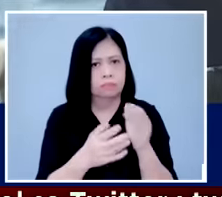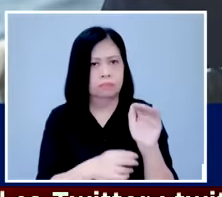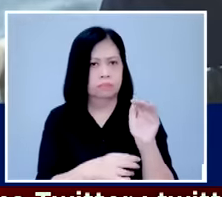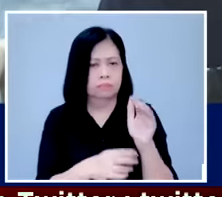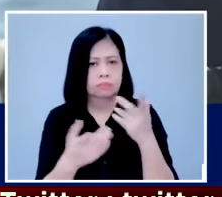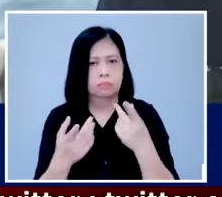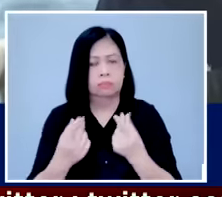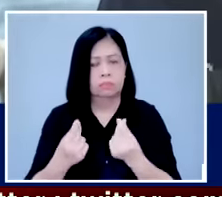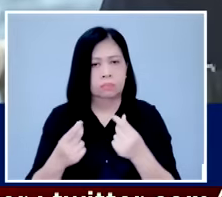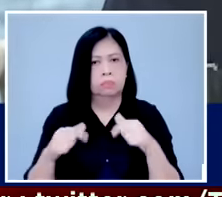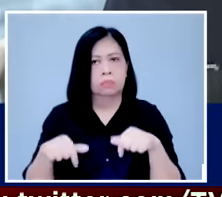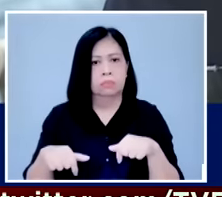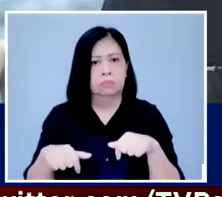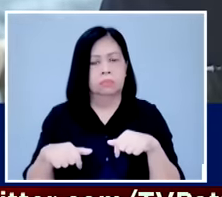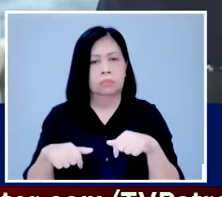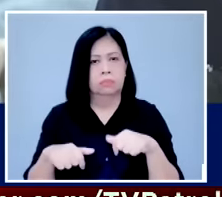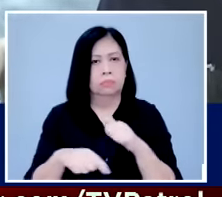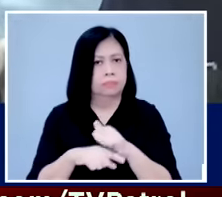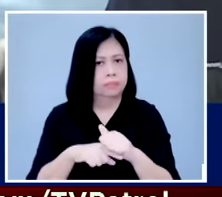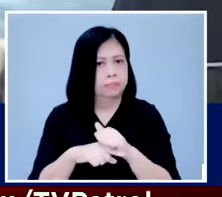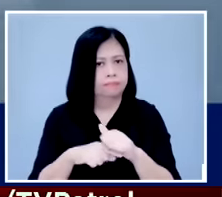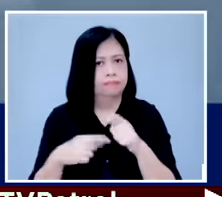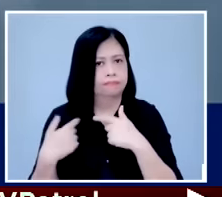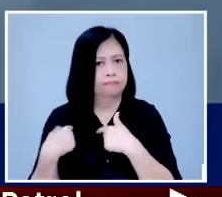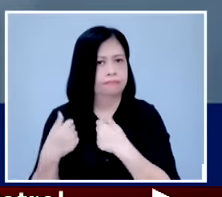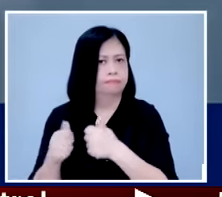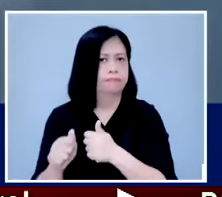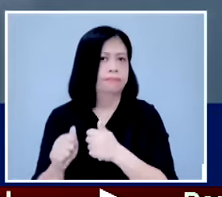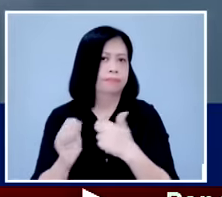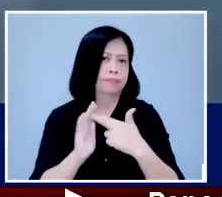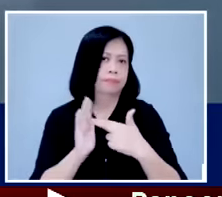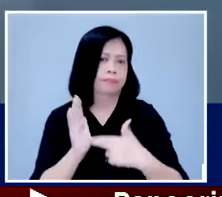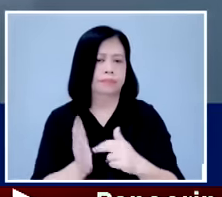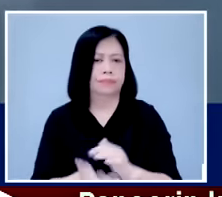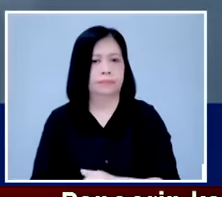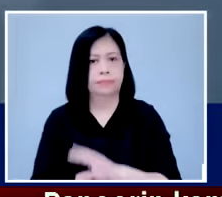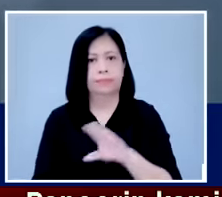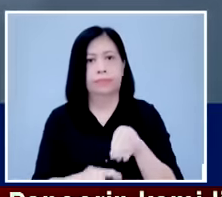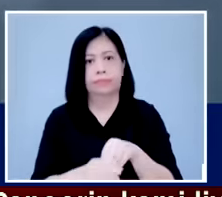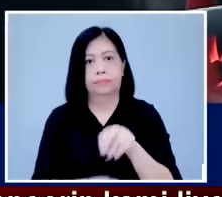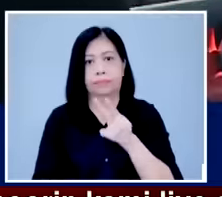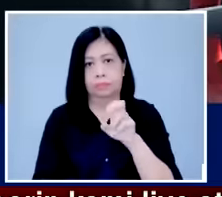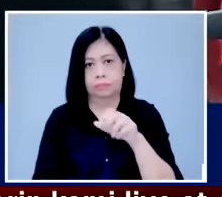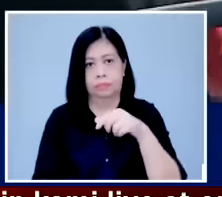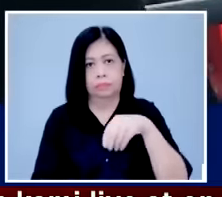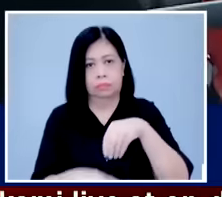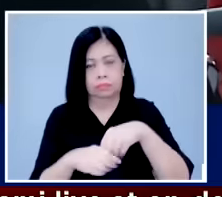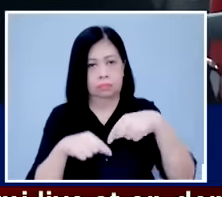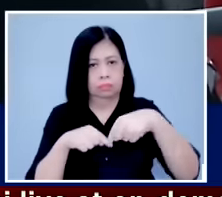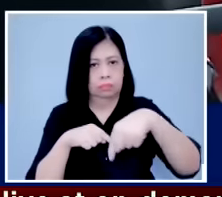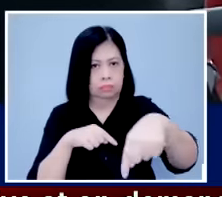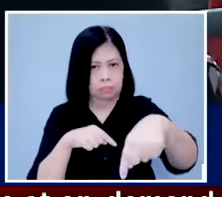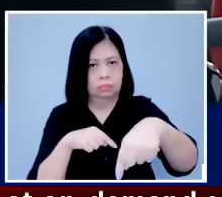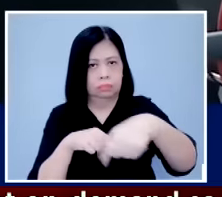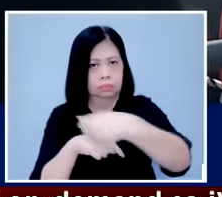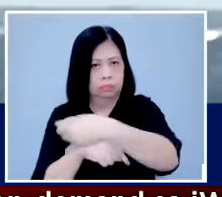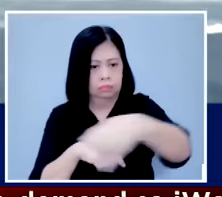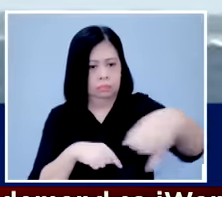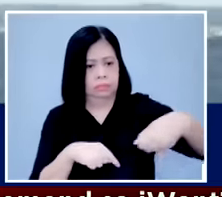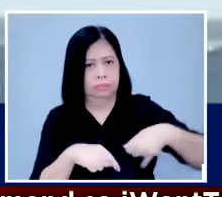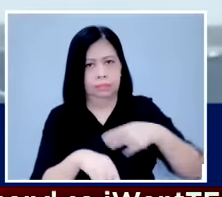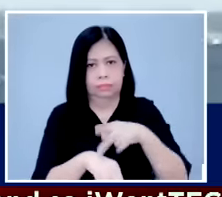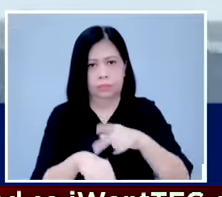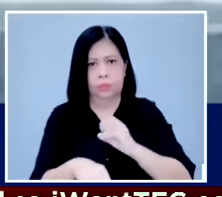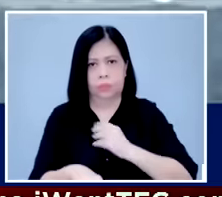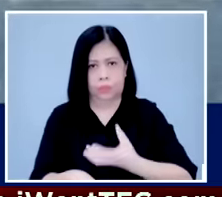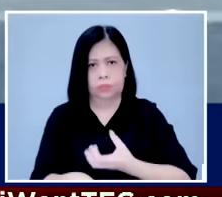exercise, will be obliged to follow this one. Pasok sa 200 nautical miles exclusive economic zone ng Pilipinas